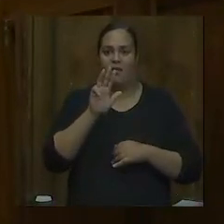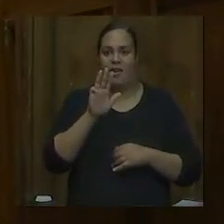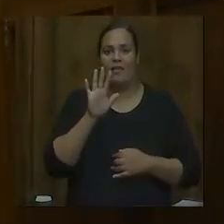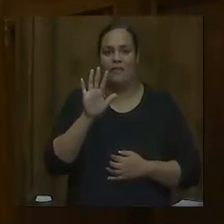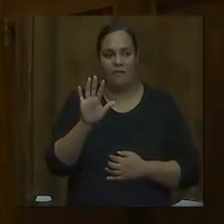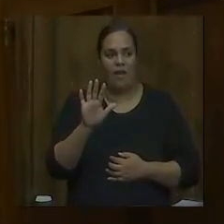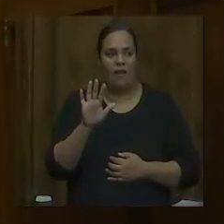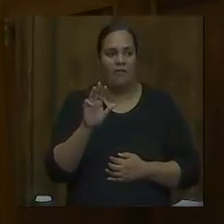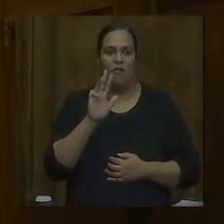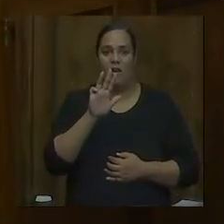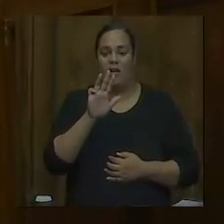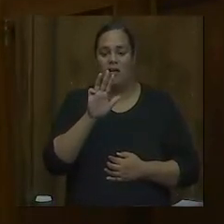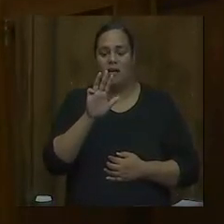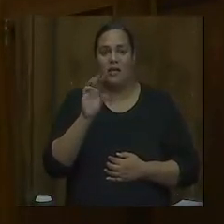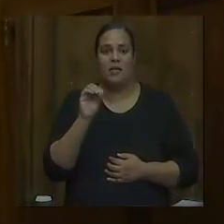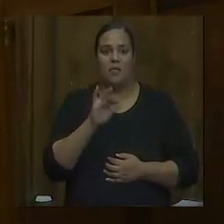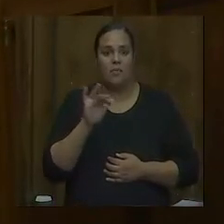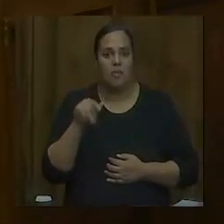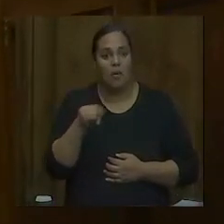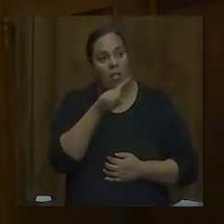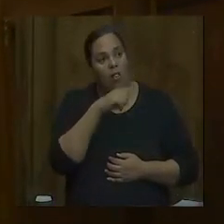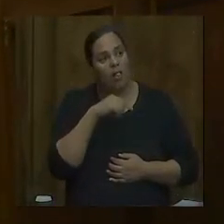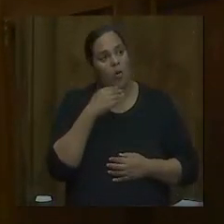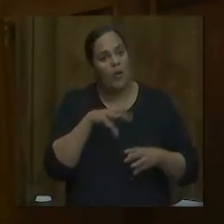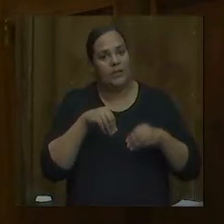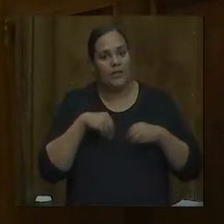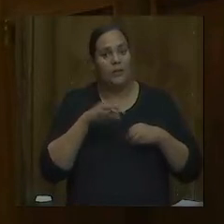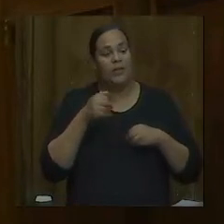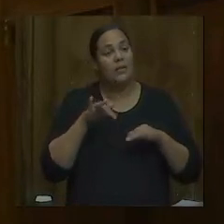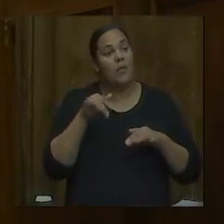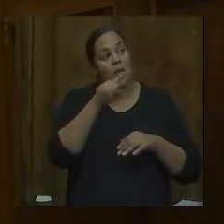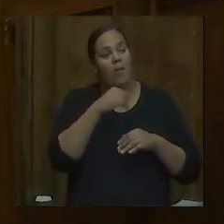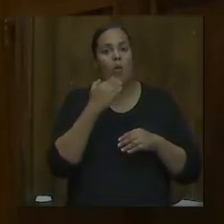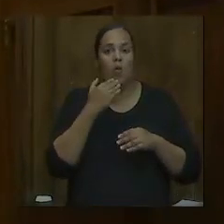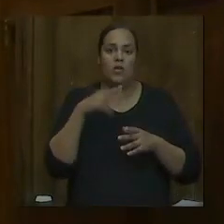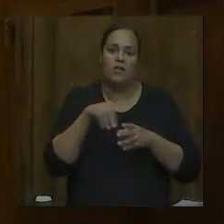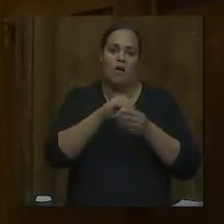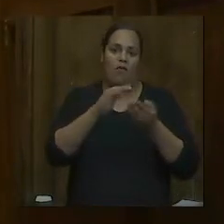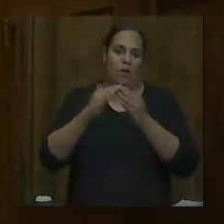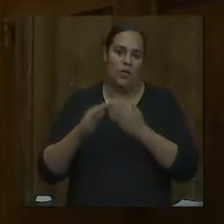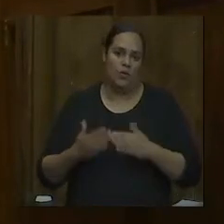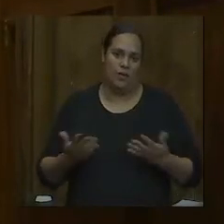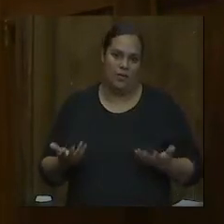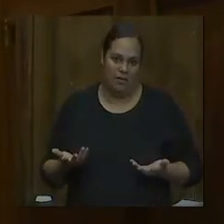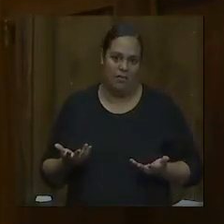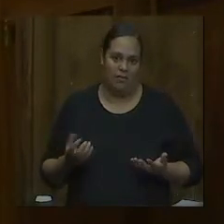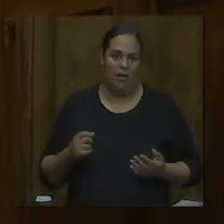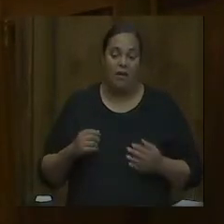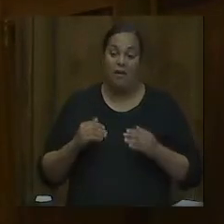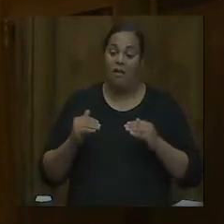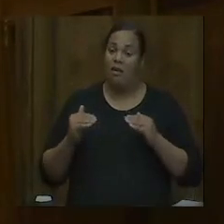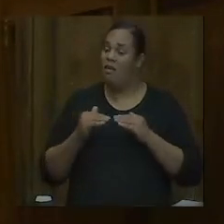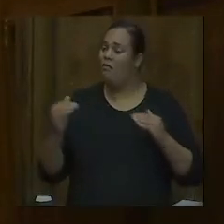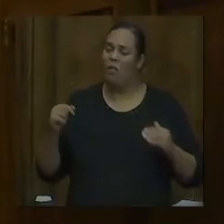95 or 90 of them are people that's involved in the communities on all